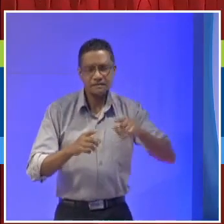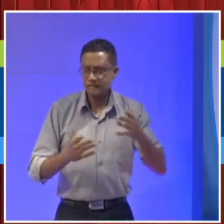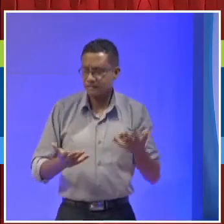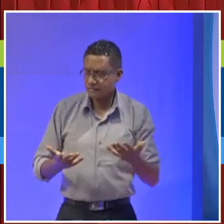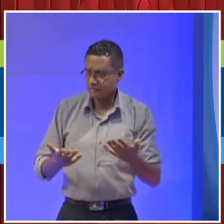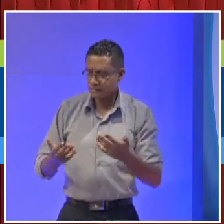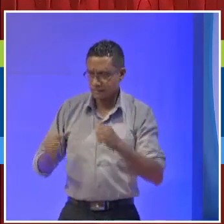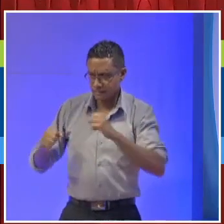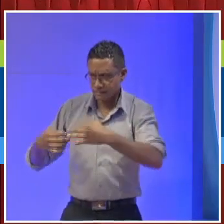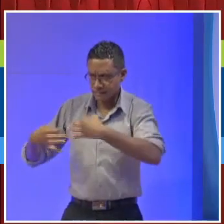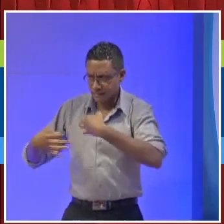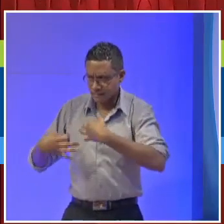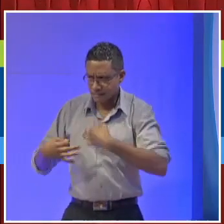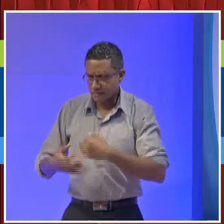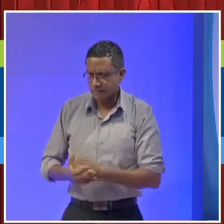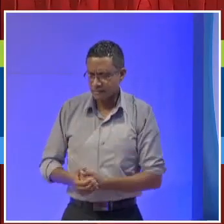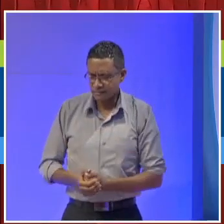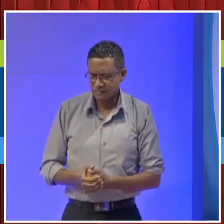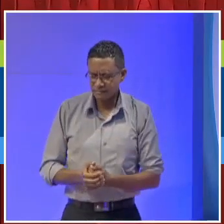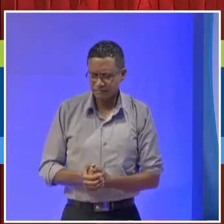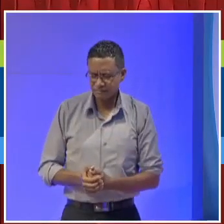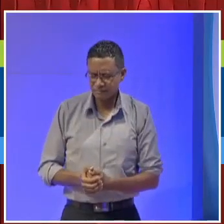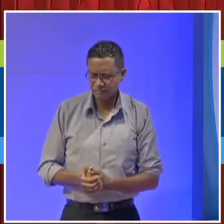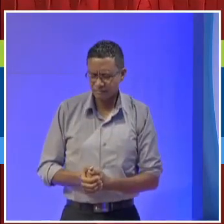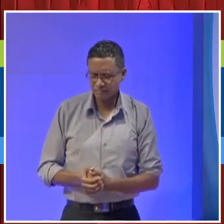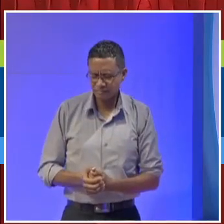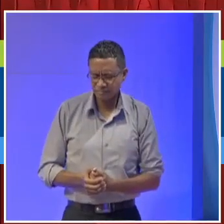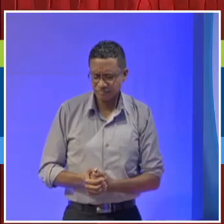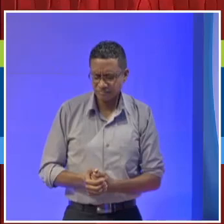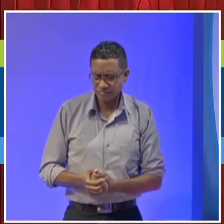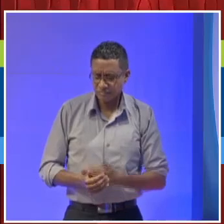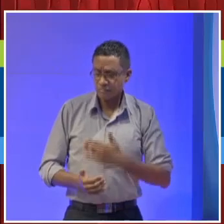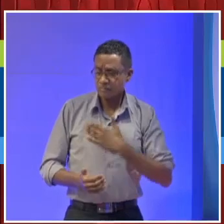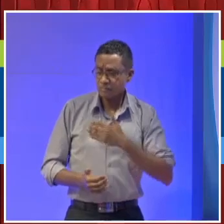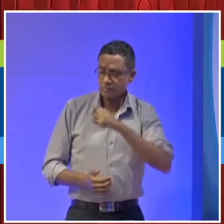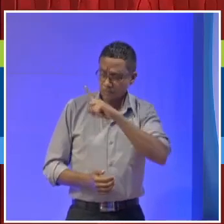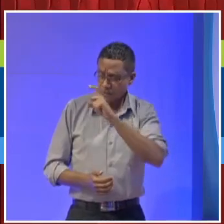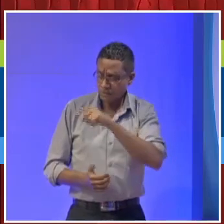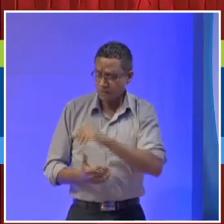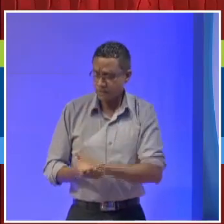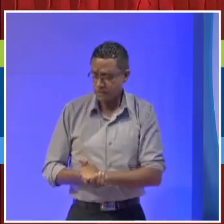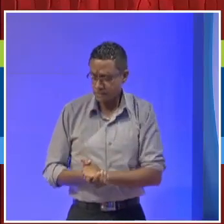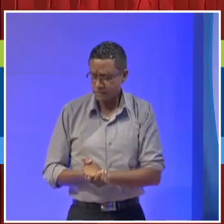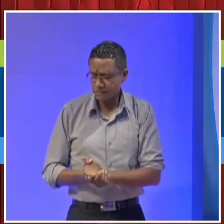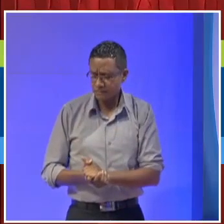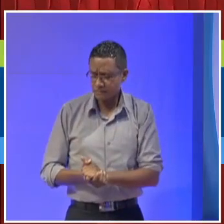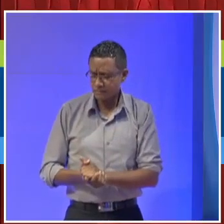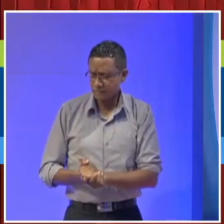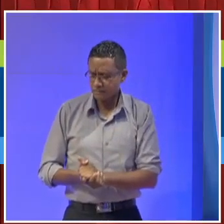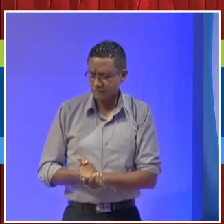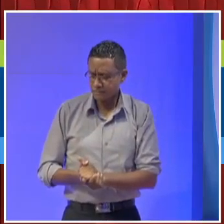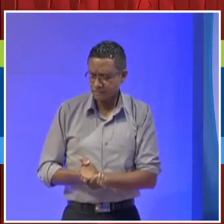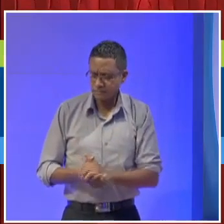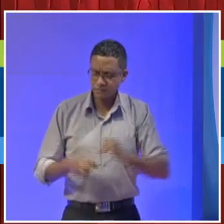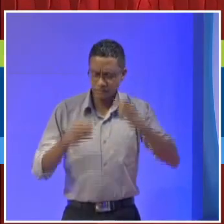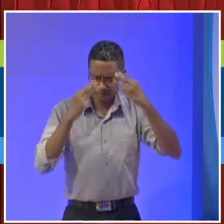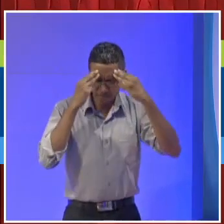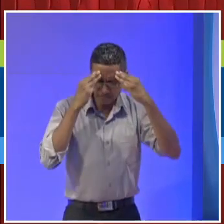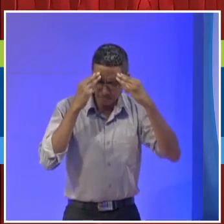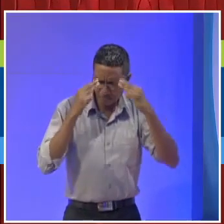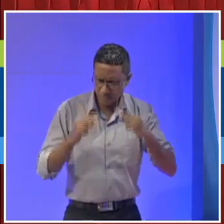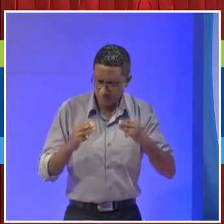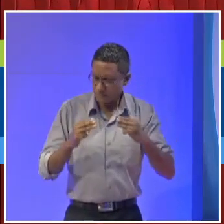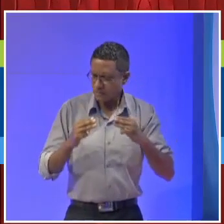way, but my quarantine is ending. My questions are, to what extent does the ministry feel that the